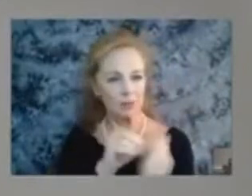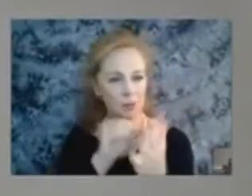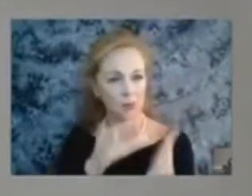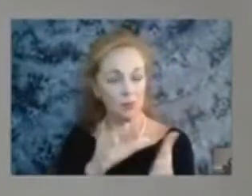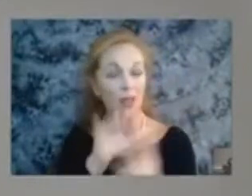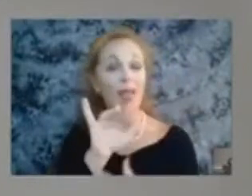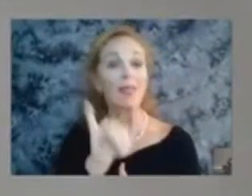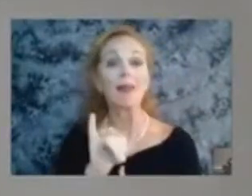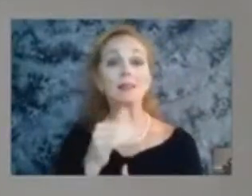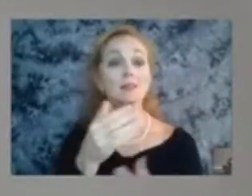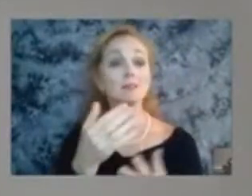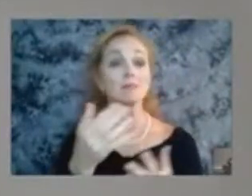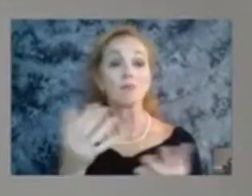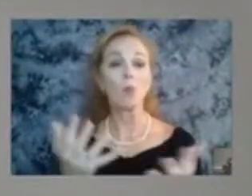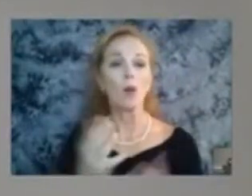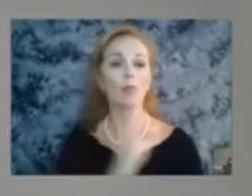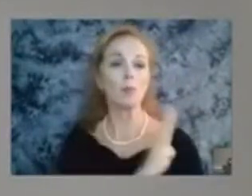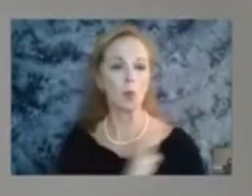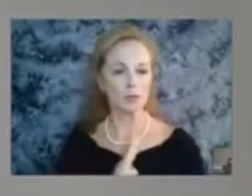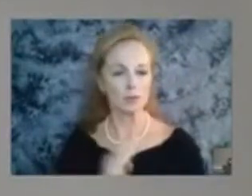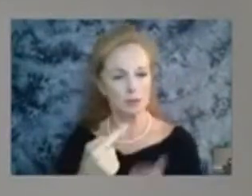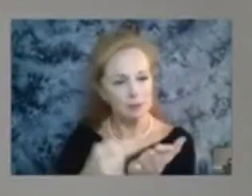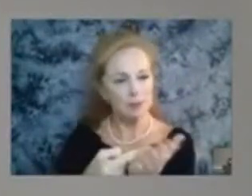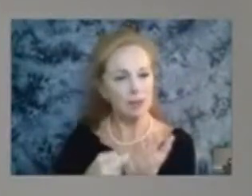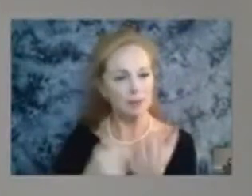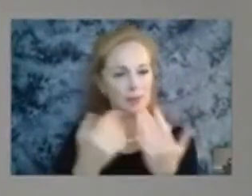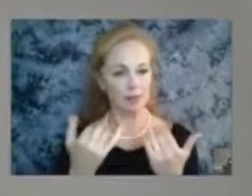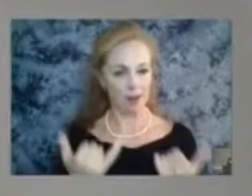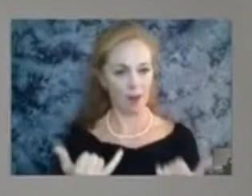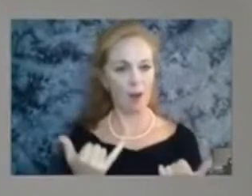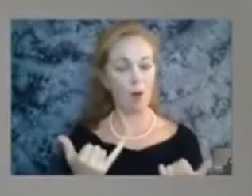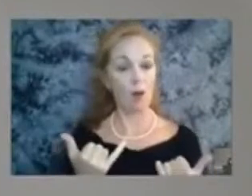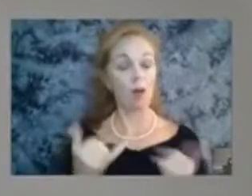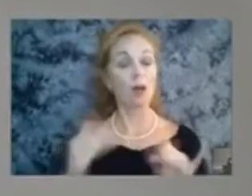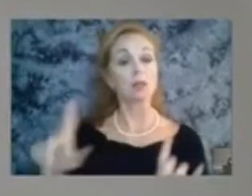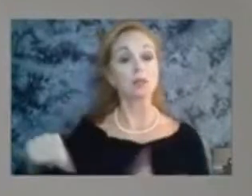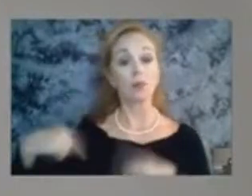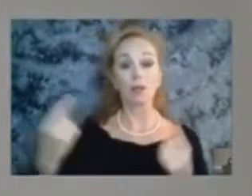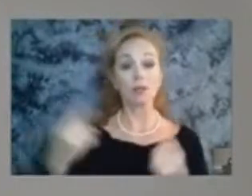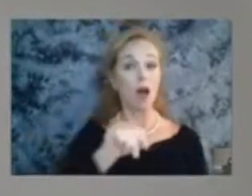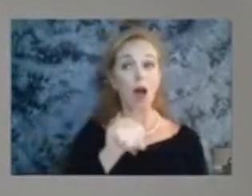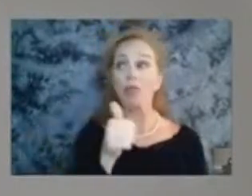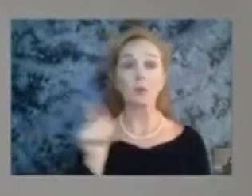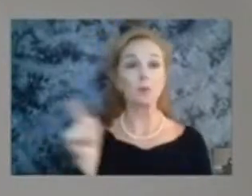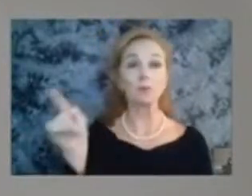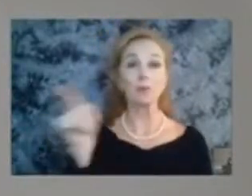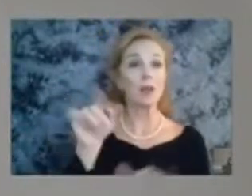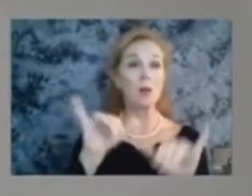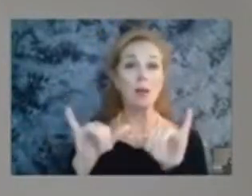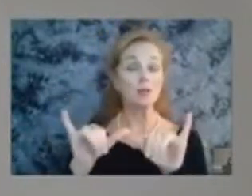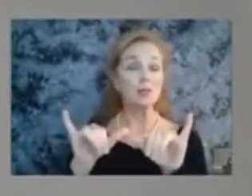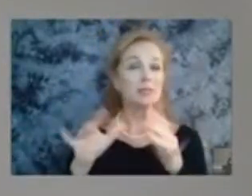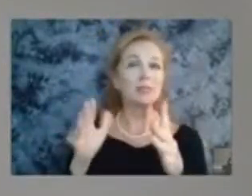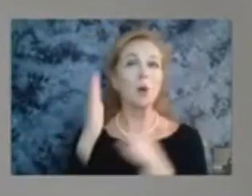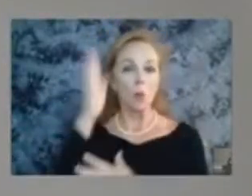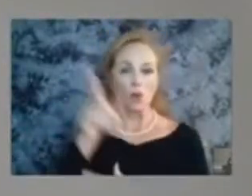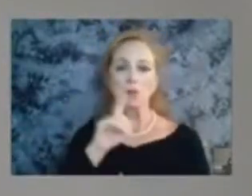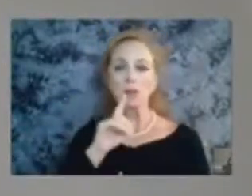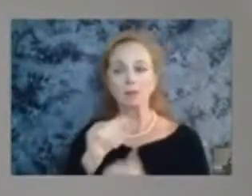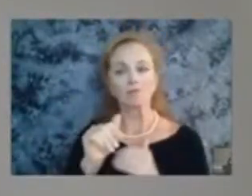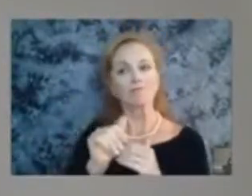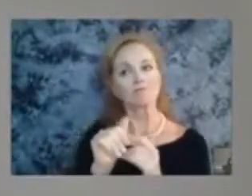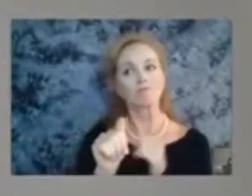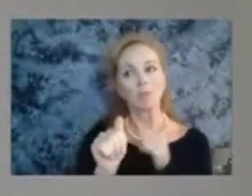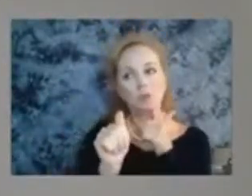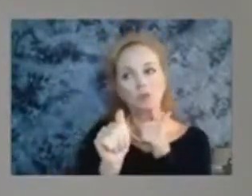that's what the board is discussing now. As far as other metrics, we will be tracking very